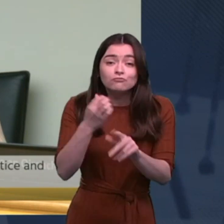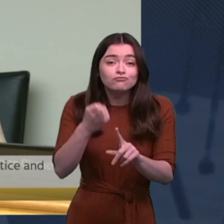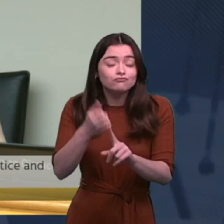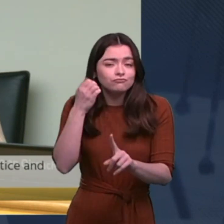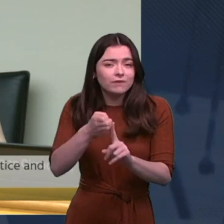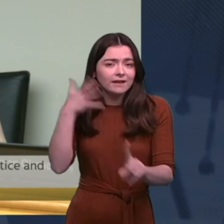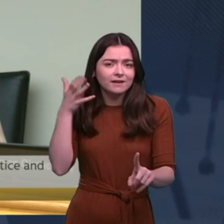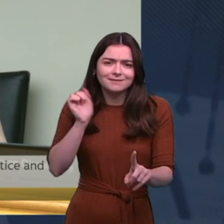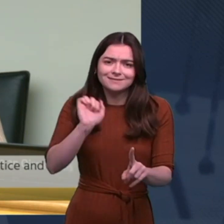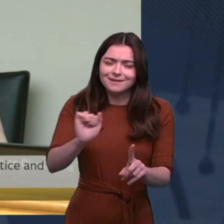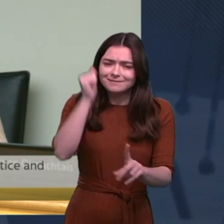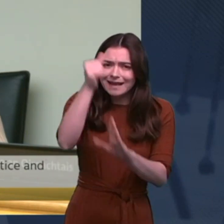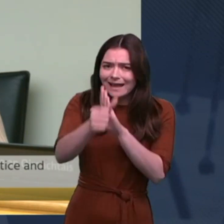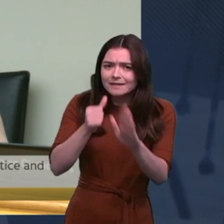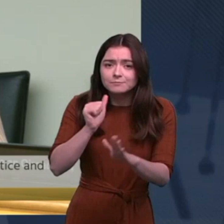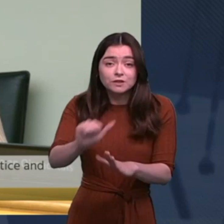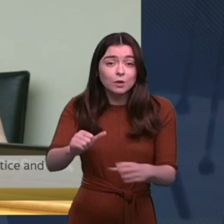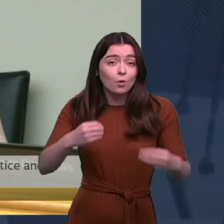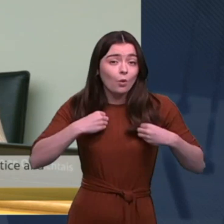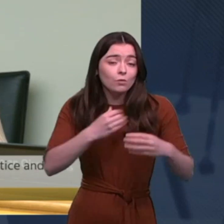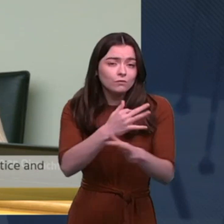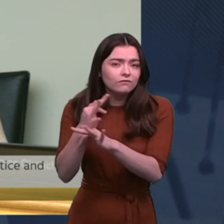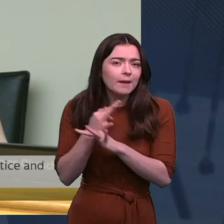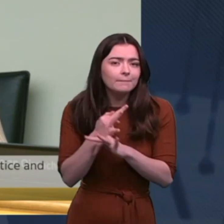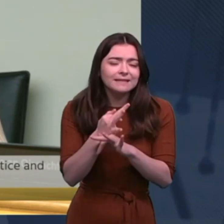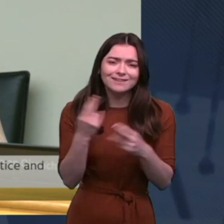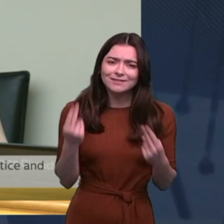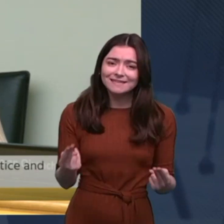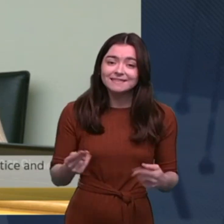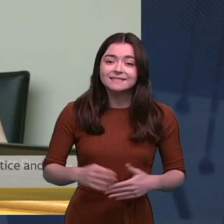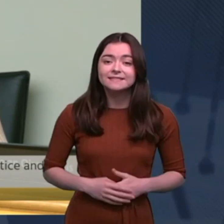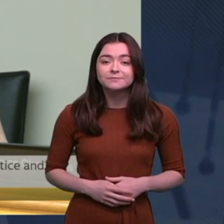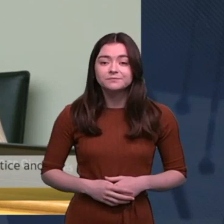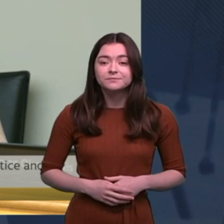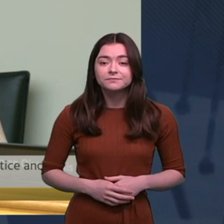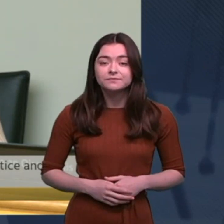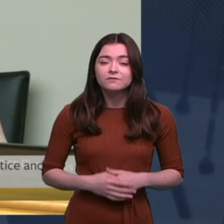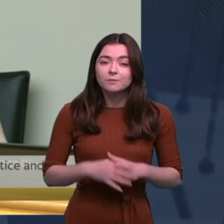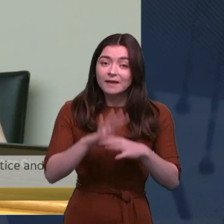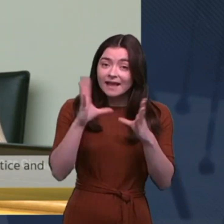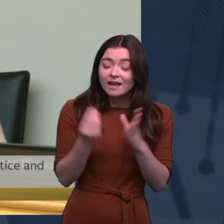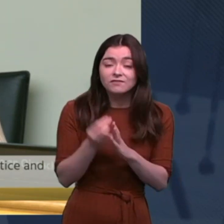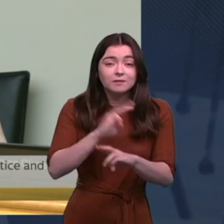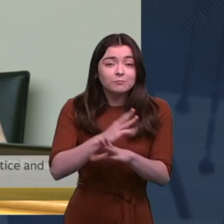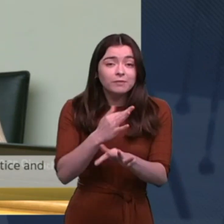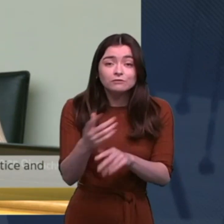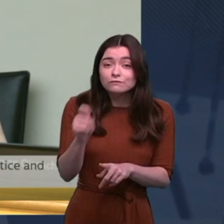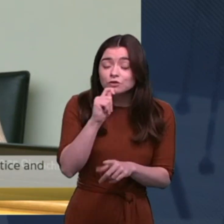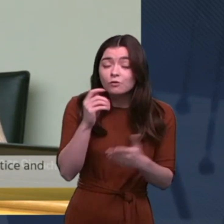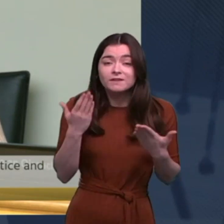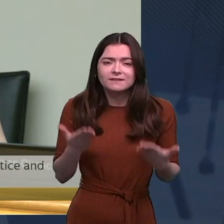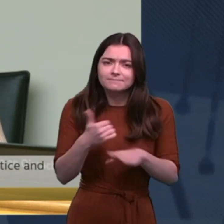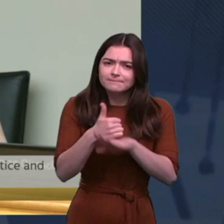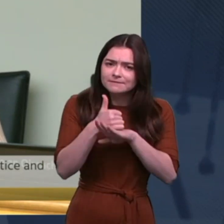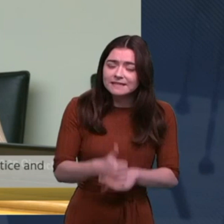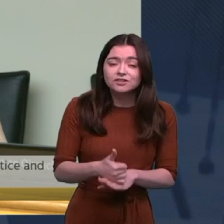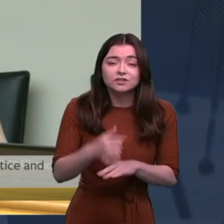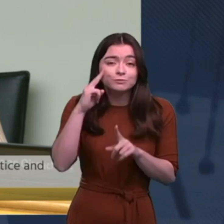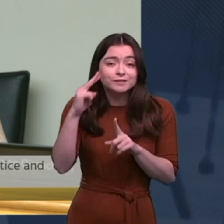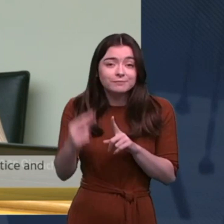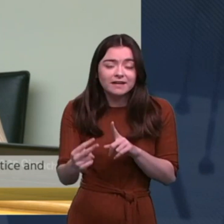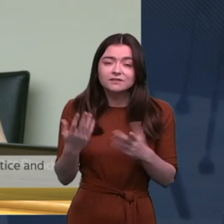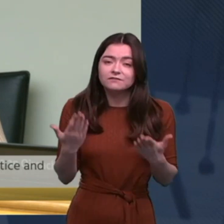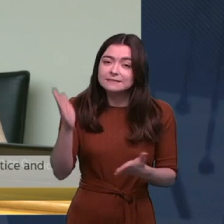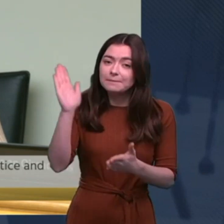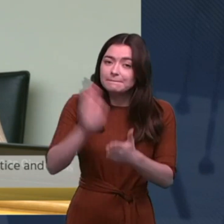their families and their needs, and that point kind of stood out to me. From everything parents have told me, this kind of foundational position